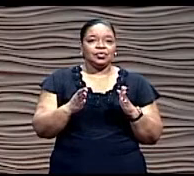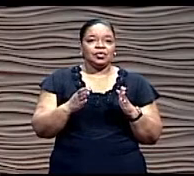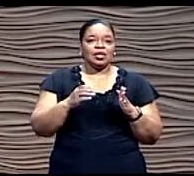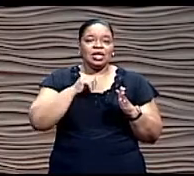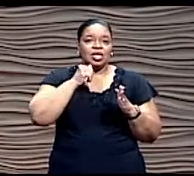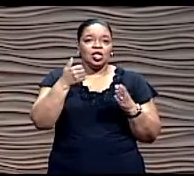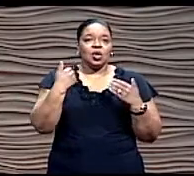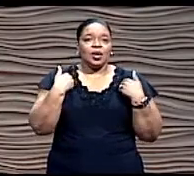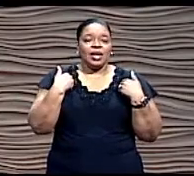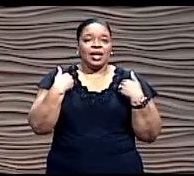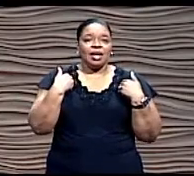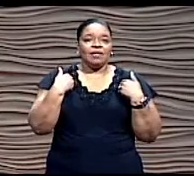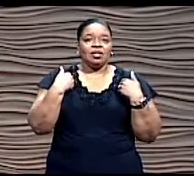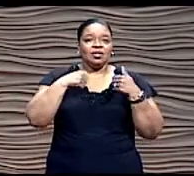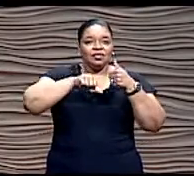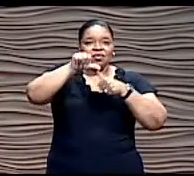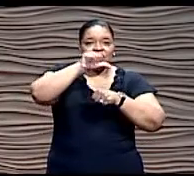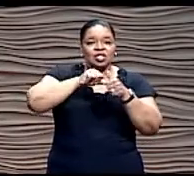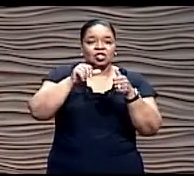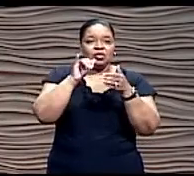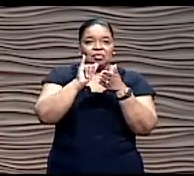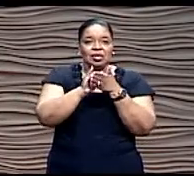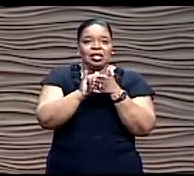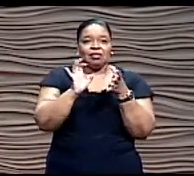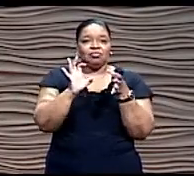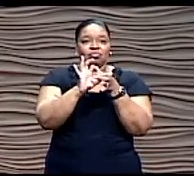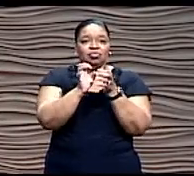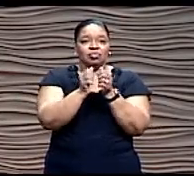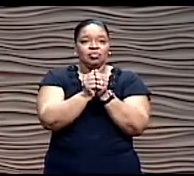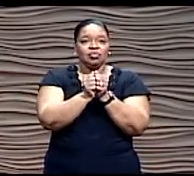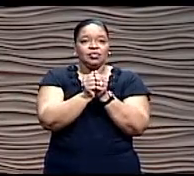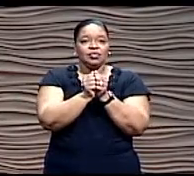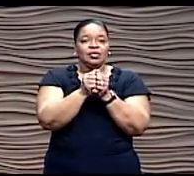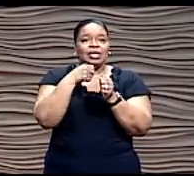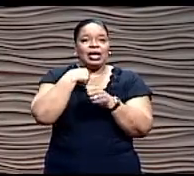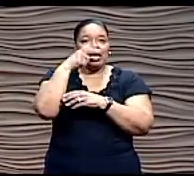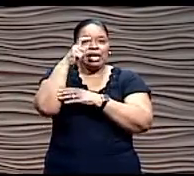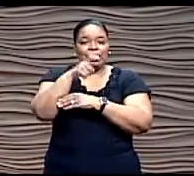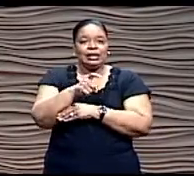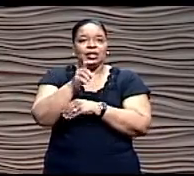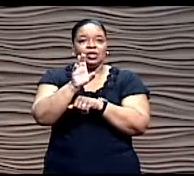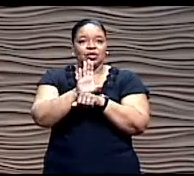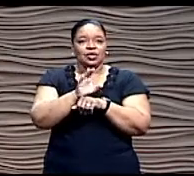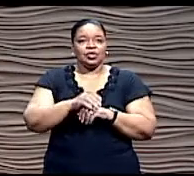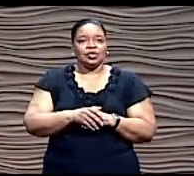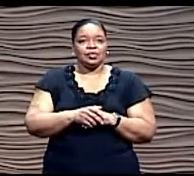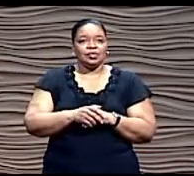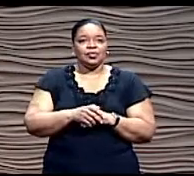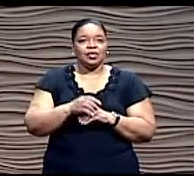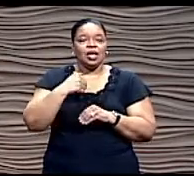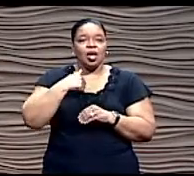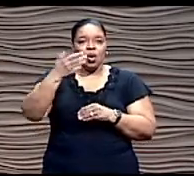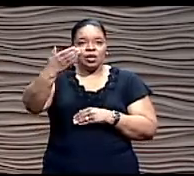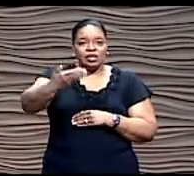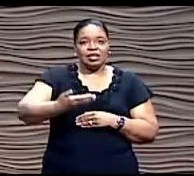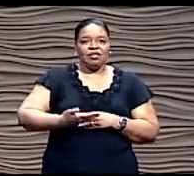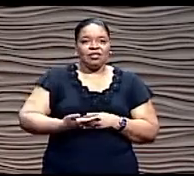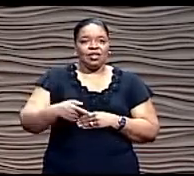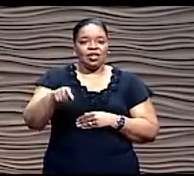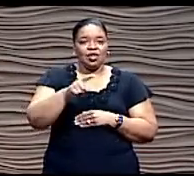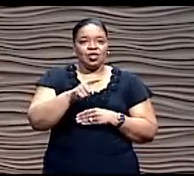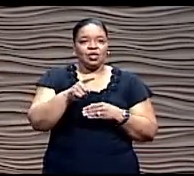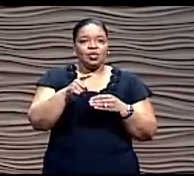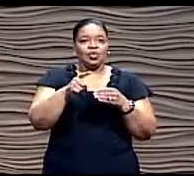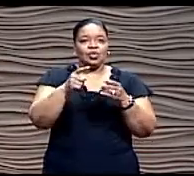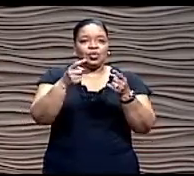I don't have a fellowship that I belong to. I need one. I want to invite you to make